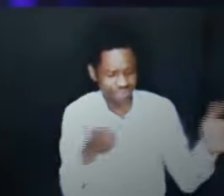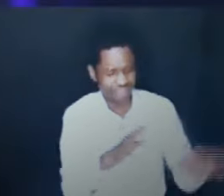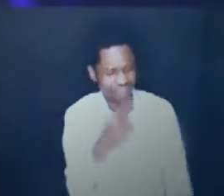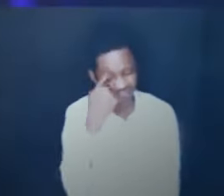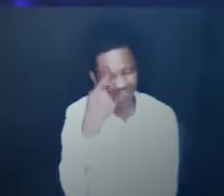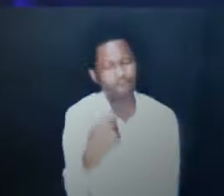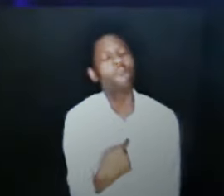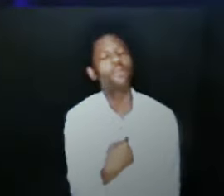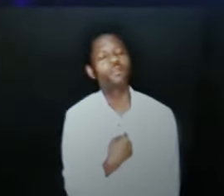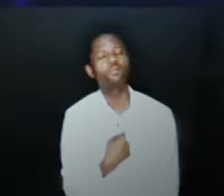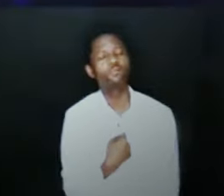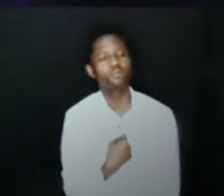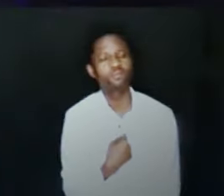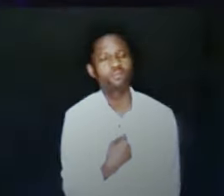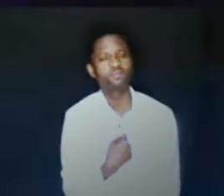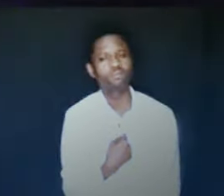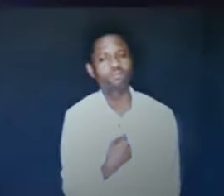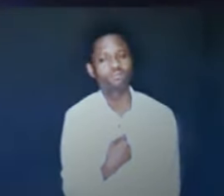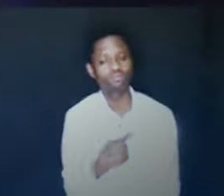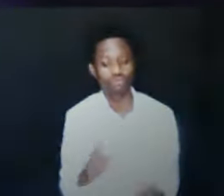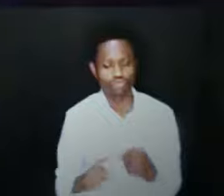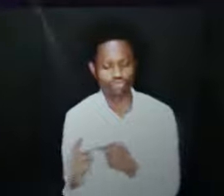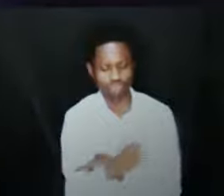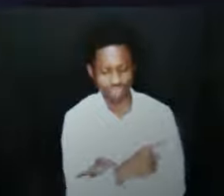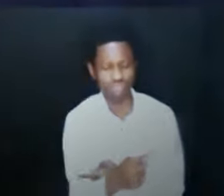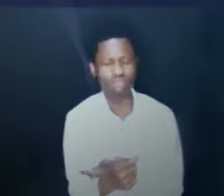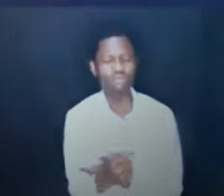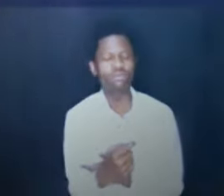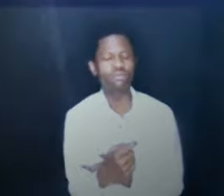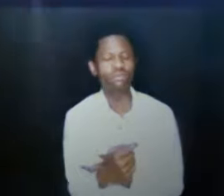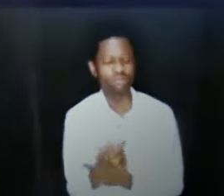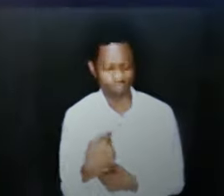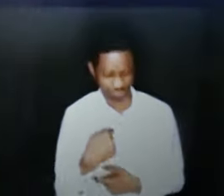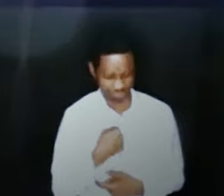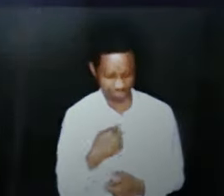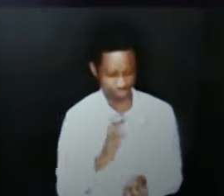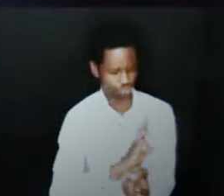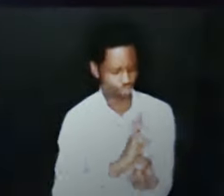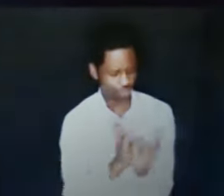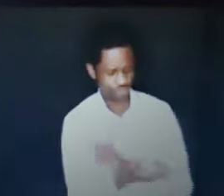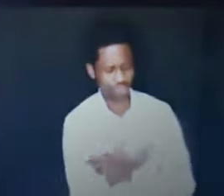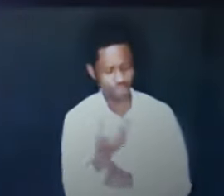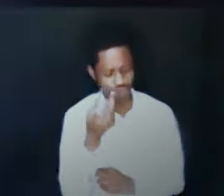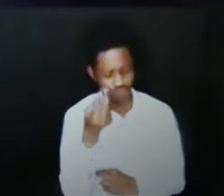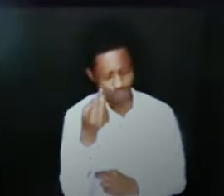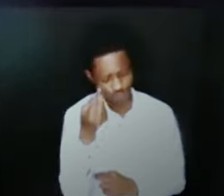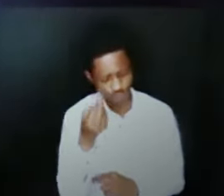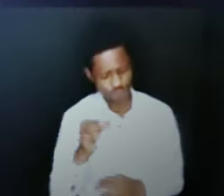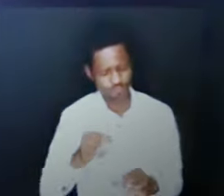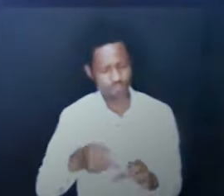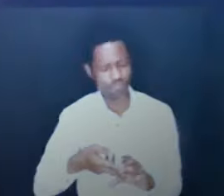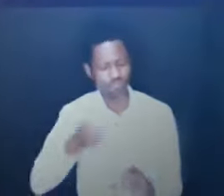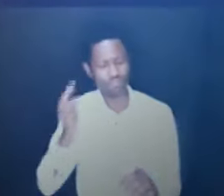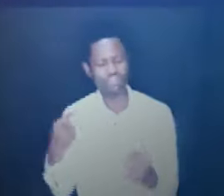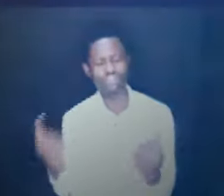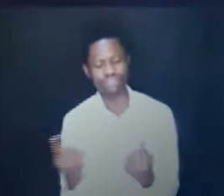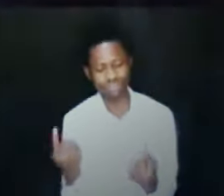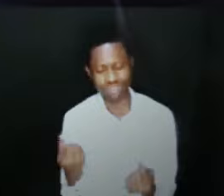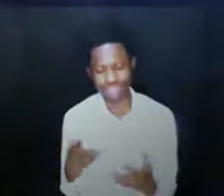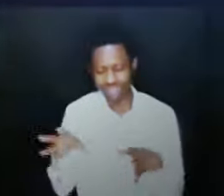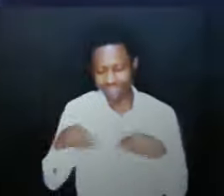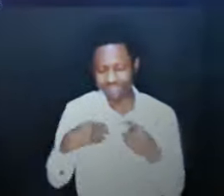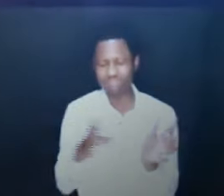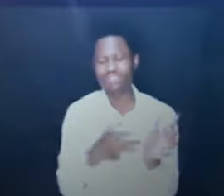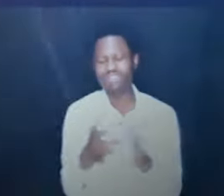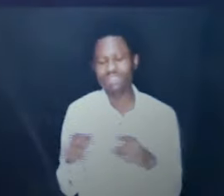Did he say, Jesus Christ, oh, we, mommy. Today, and today, I repent of my sins. And I accept him as